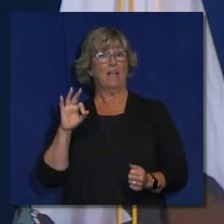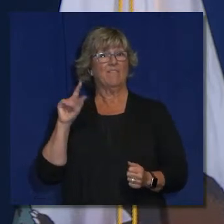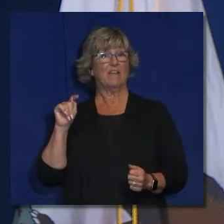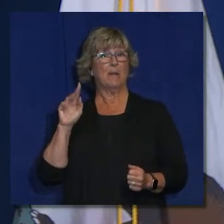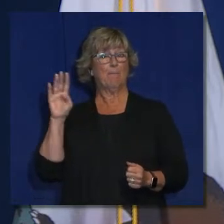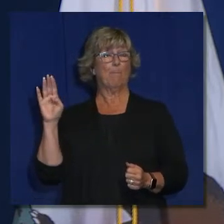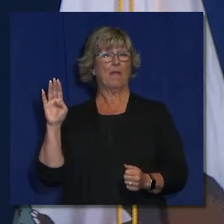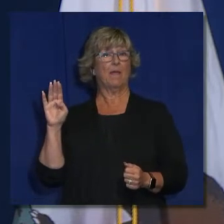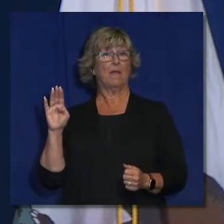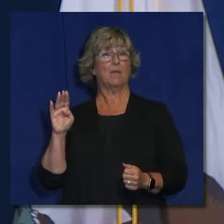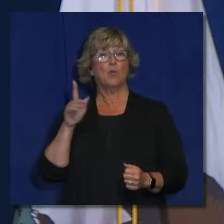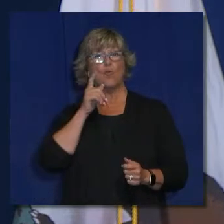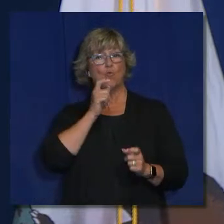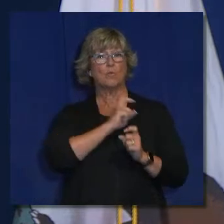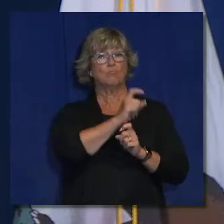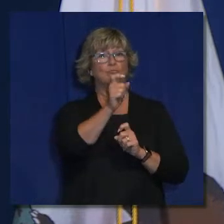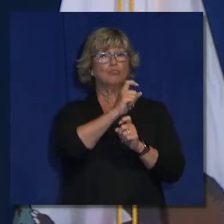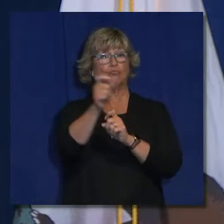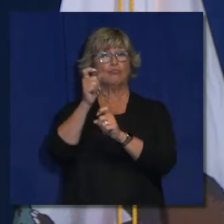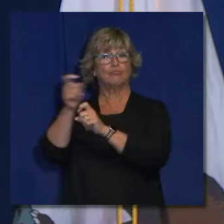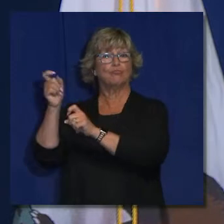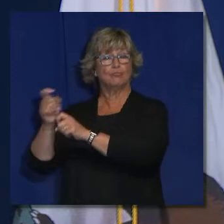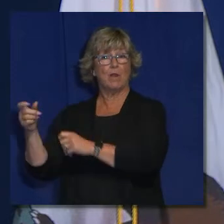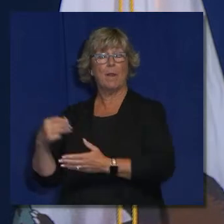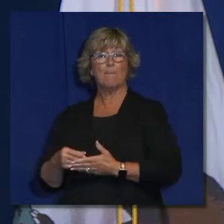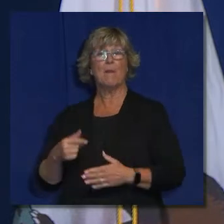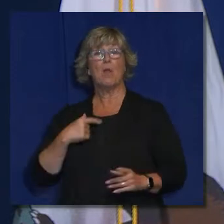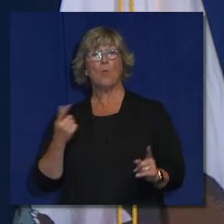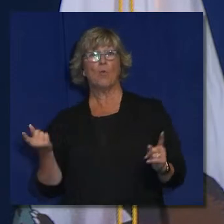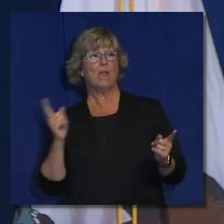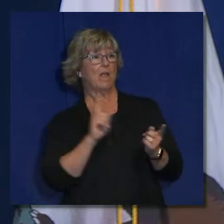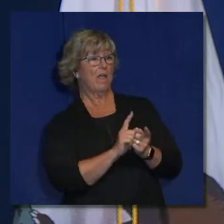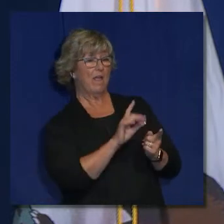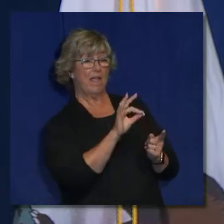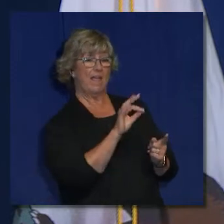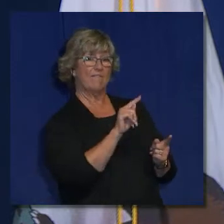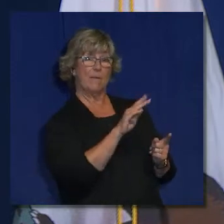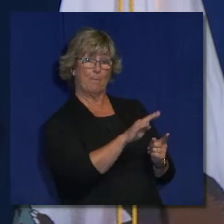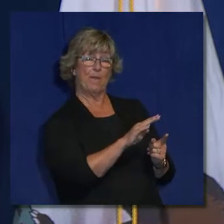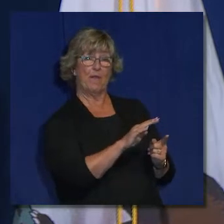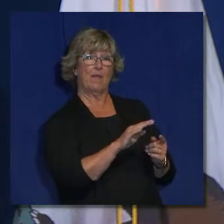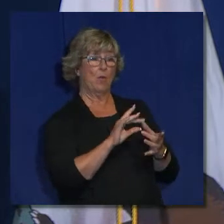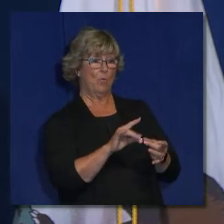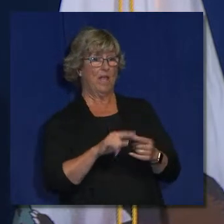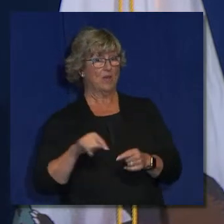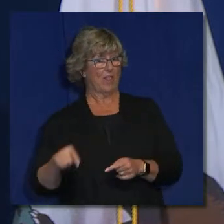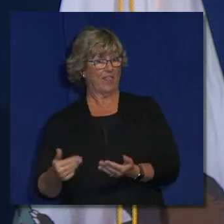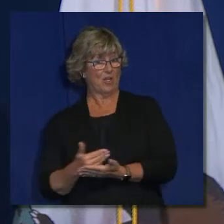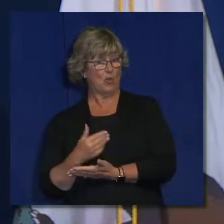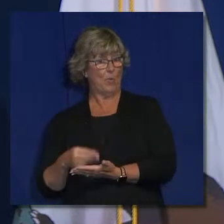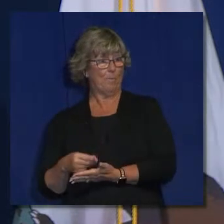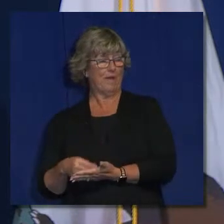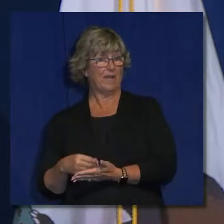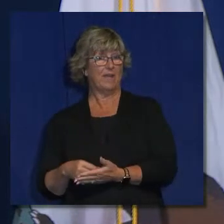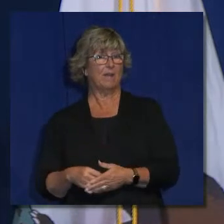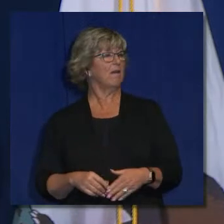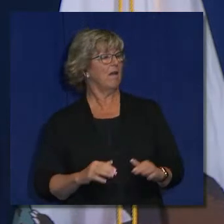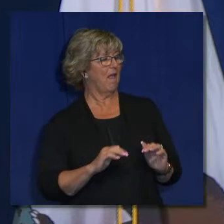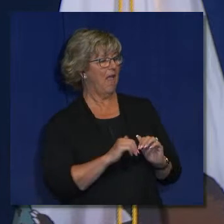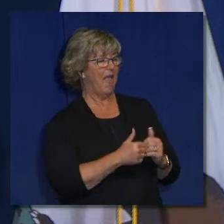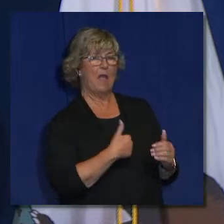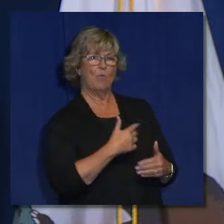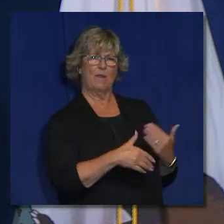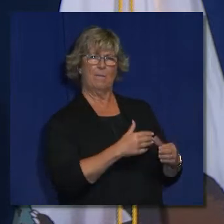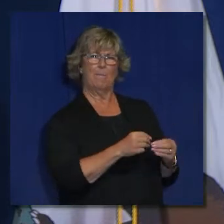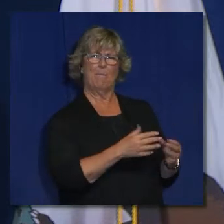being the distribution mechanism. We went to the FTB as it relates to this relief, and we said, how do we speed